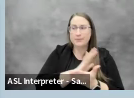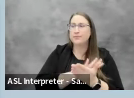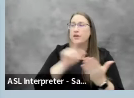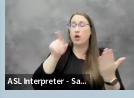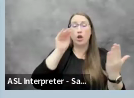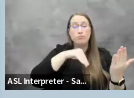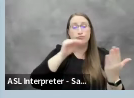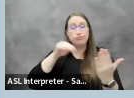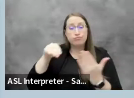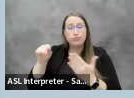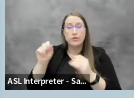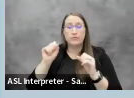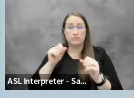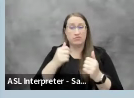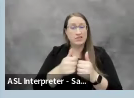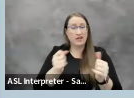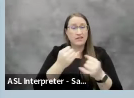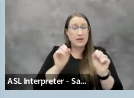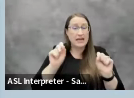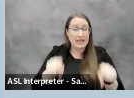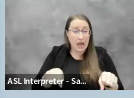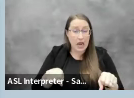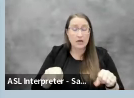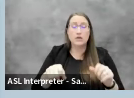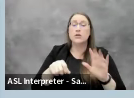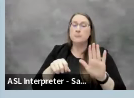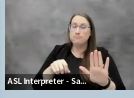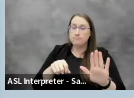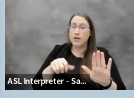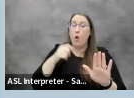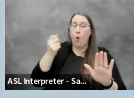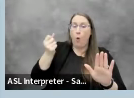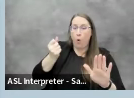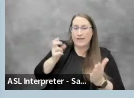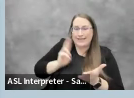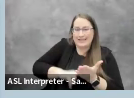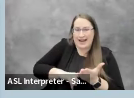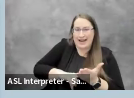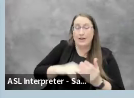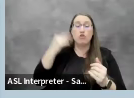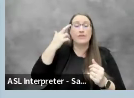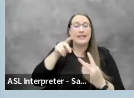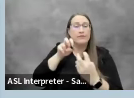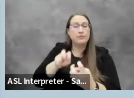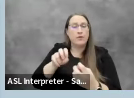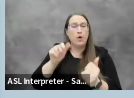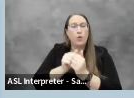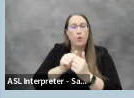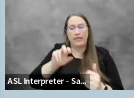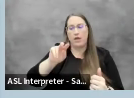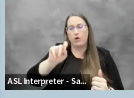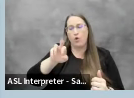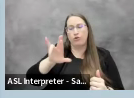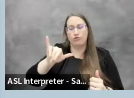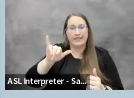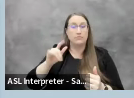it almost on your own, you don't sign it until you're in front of a notary. It deals with real estate, and everything dealing with real